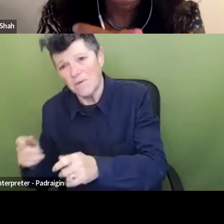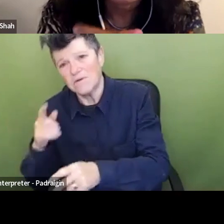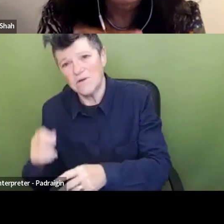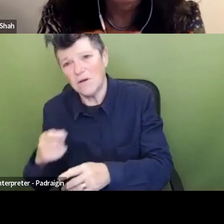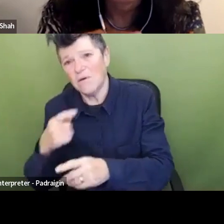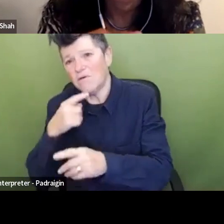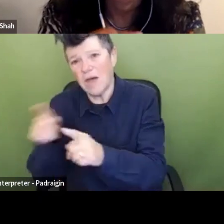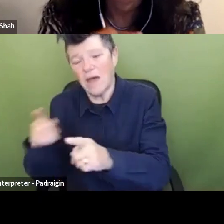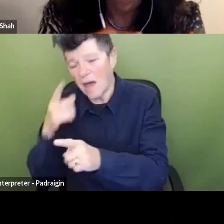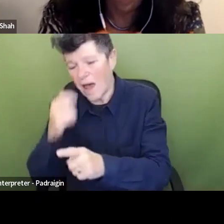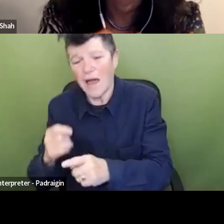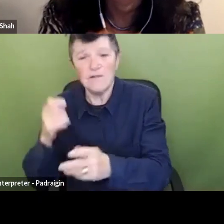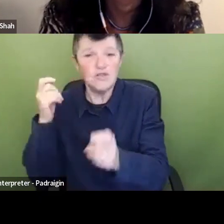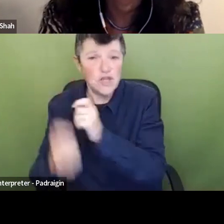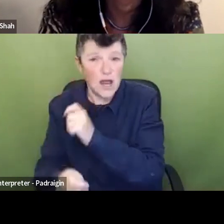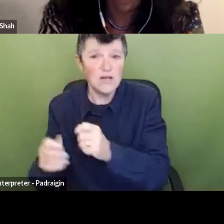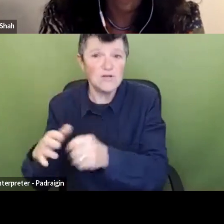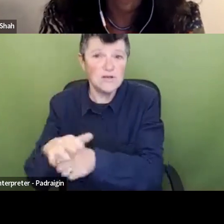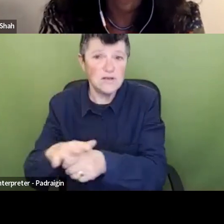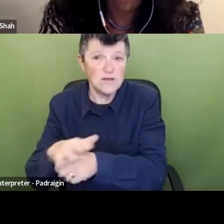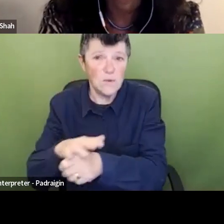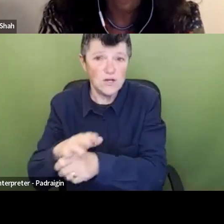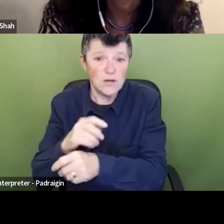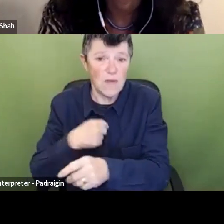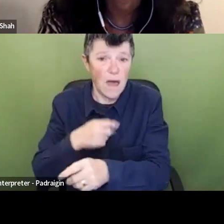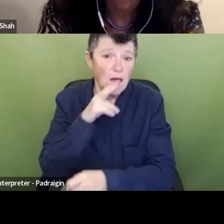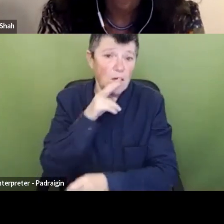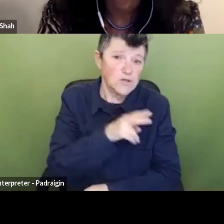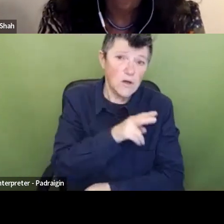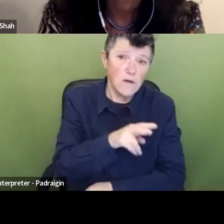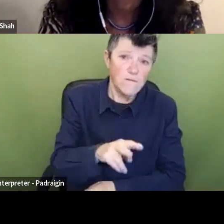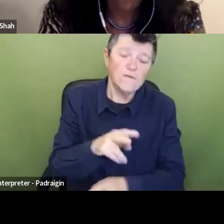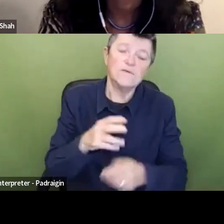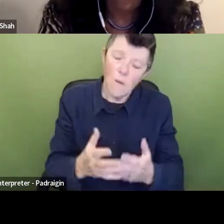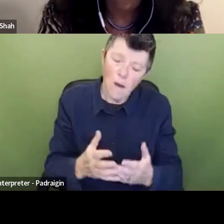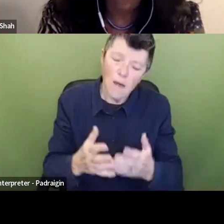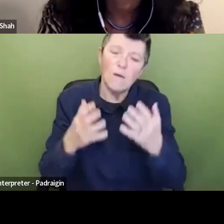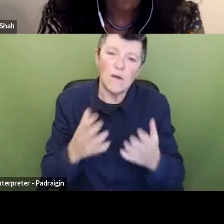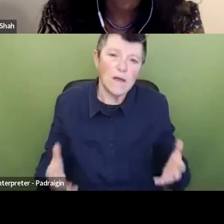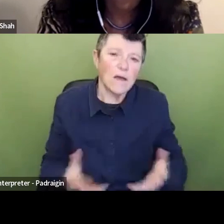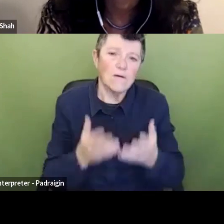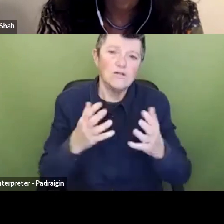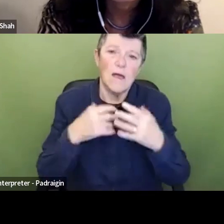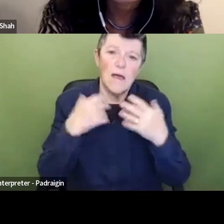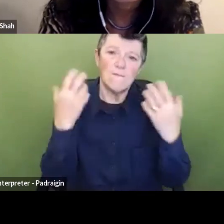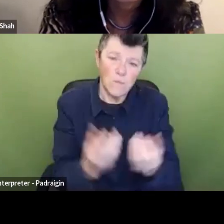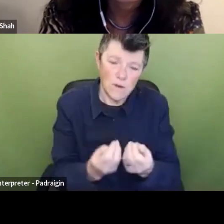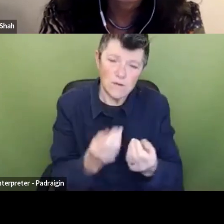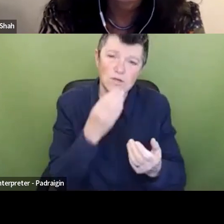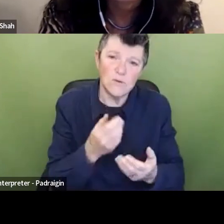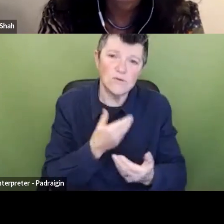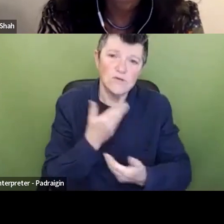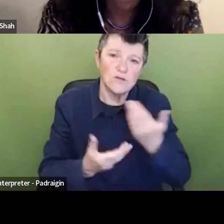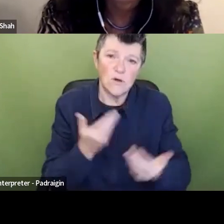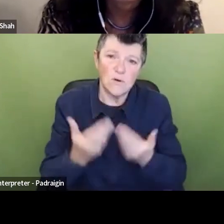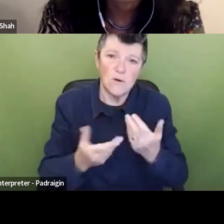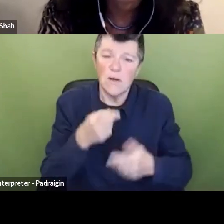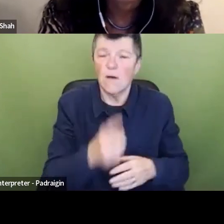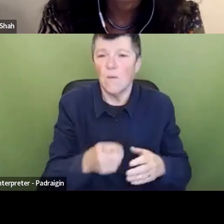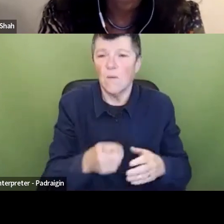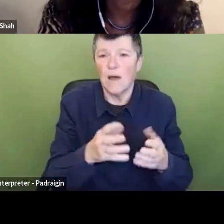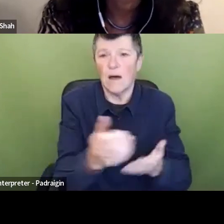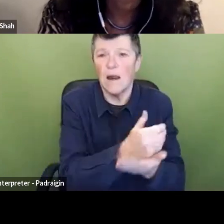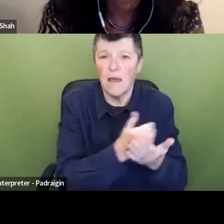situations I'm observing. So I'd encourage everyone to use the stories that we're collecting and publish them